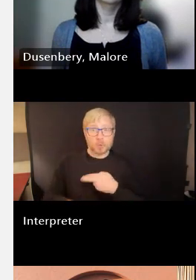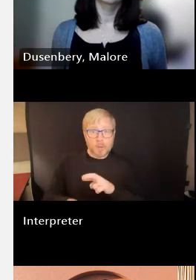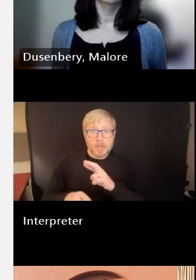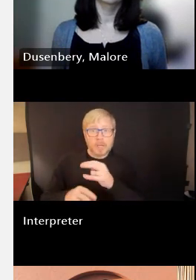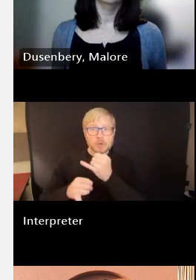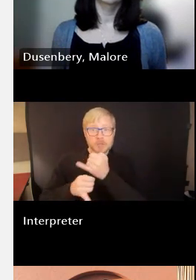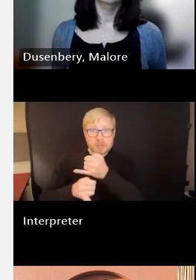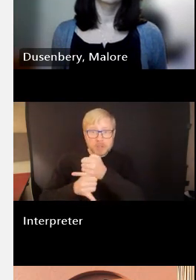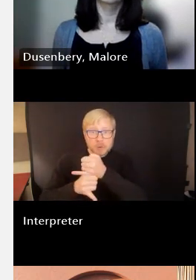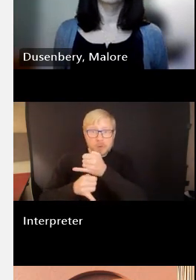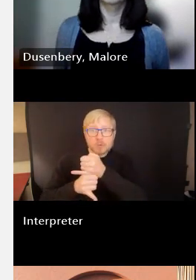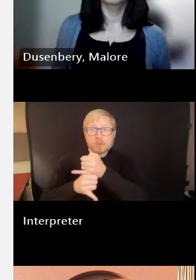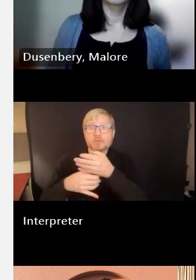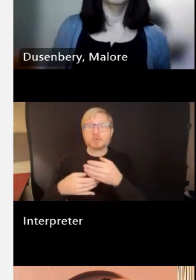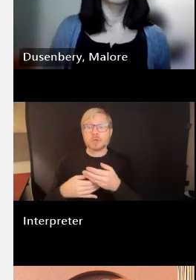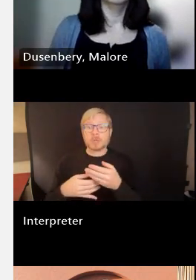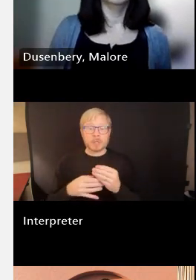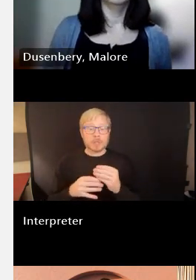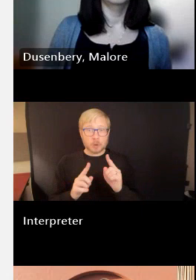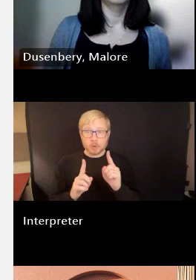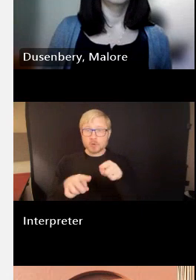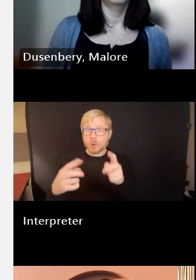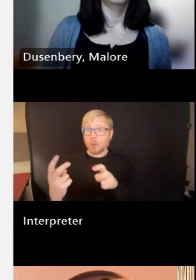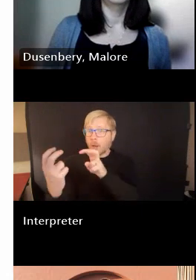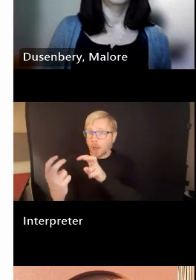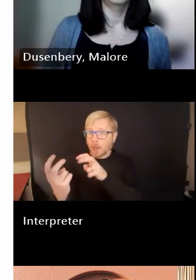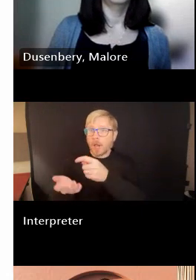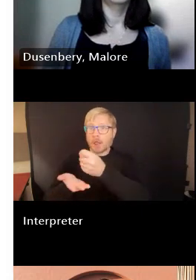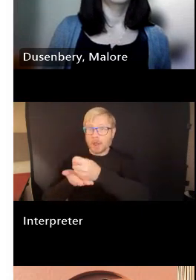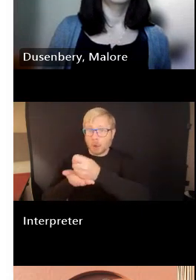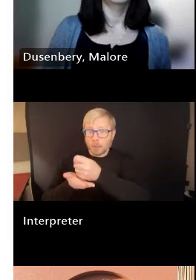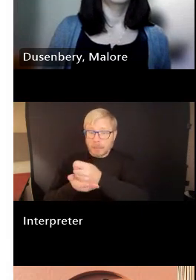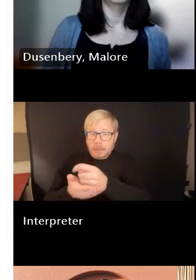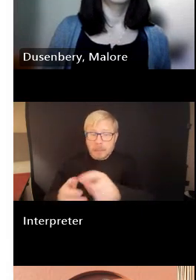the range. And we can go to the next slide, Mallory.